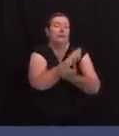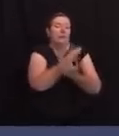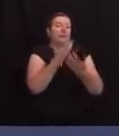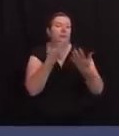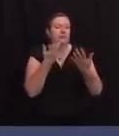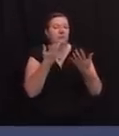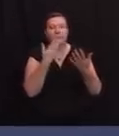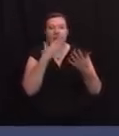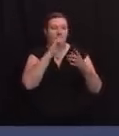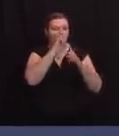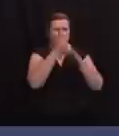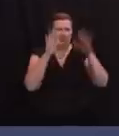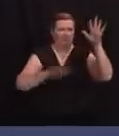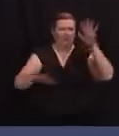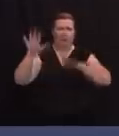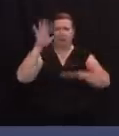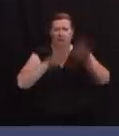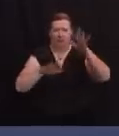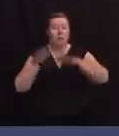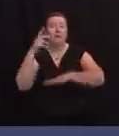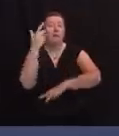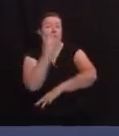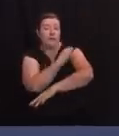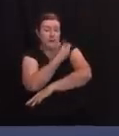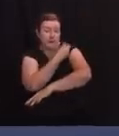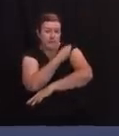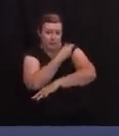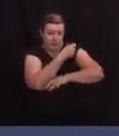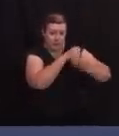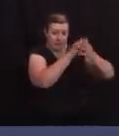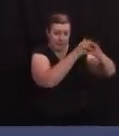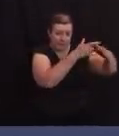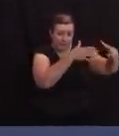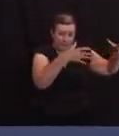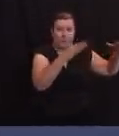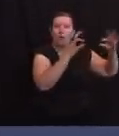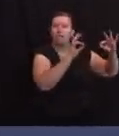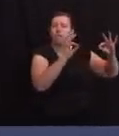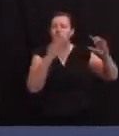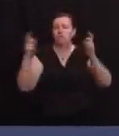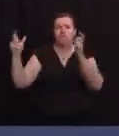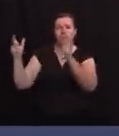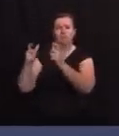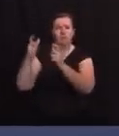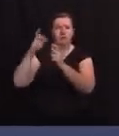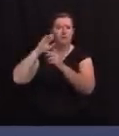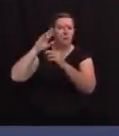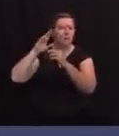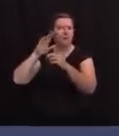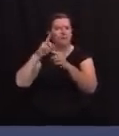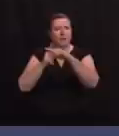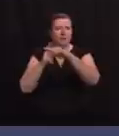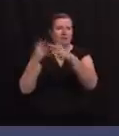we saw our decline stop and go back up, and almost for sure that was because of the Alpha variant then.